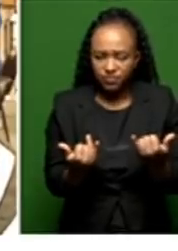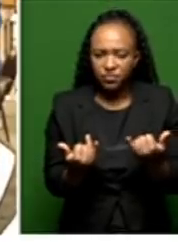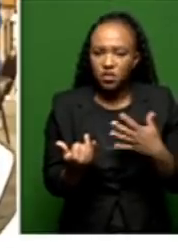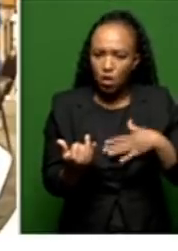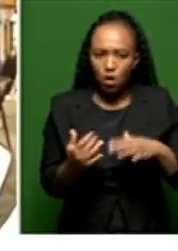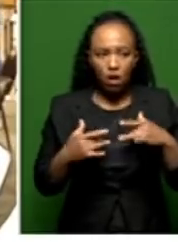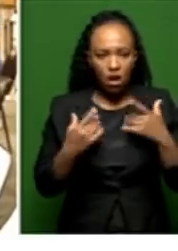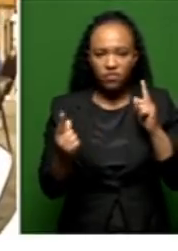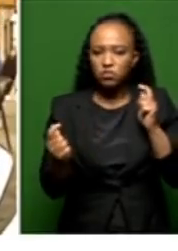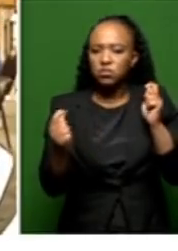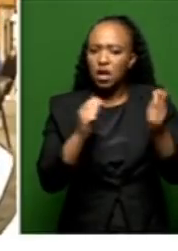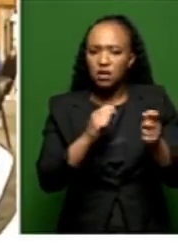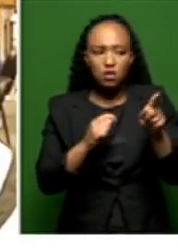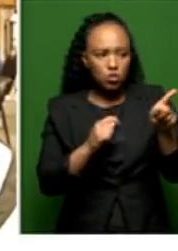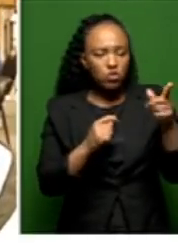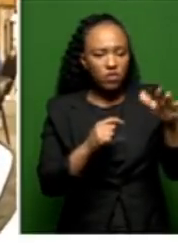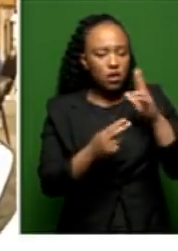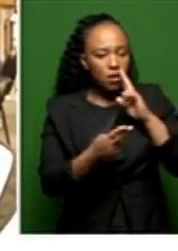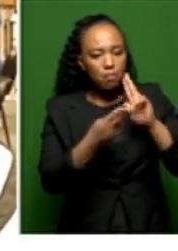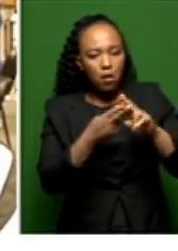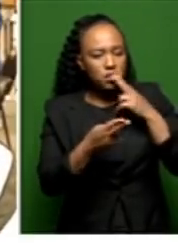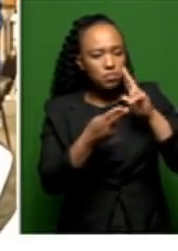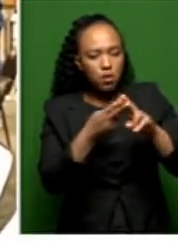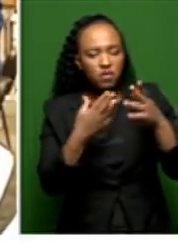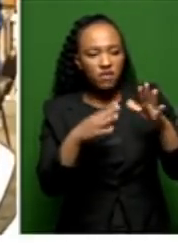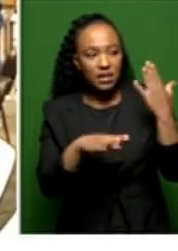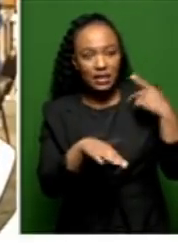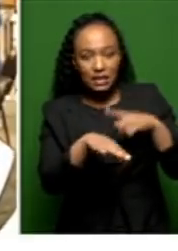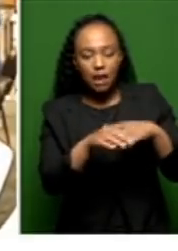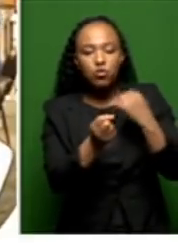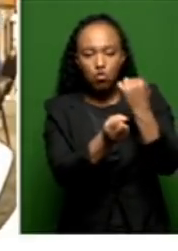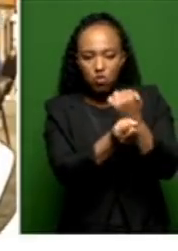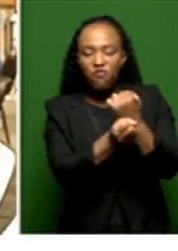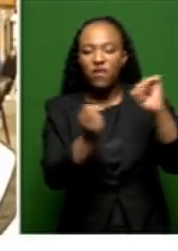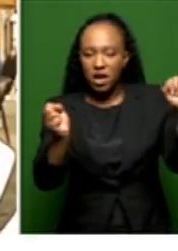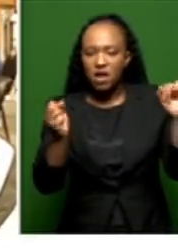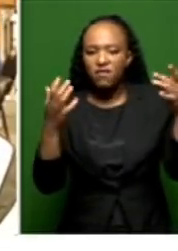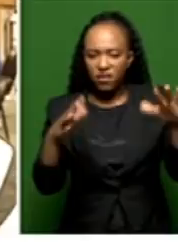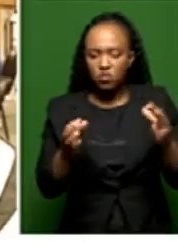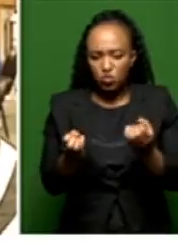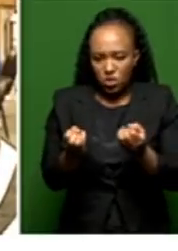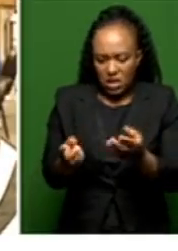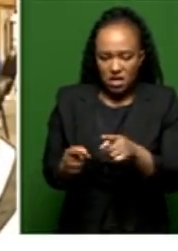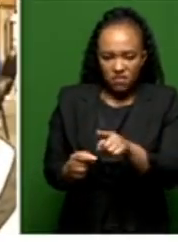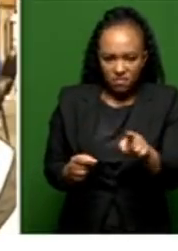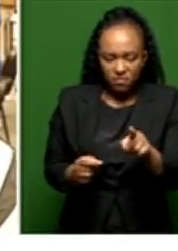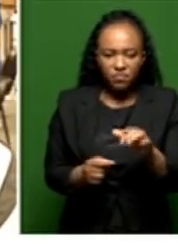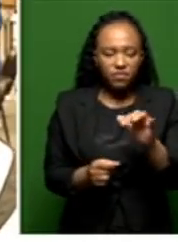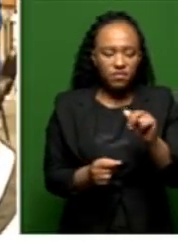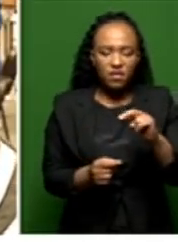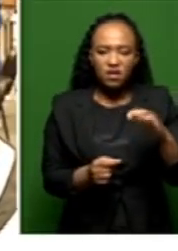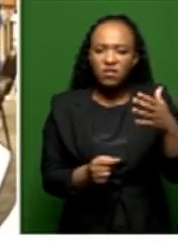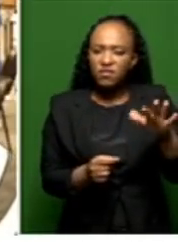change their lives based on the promises that you made when you were liberating them. And the ANC really